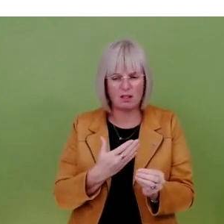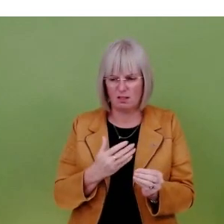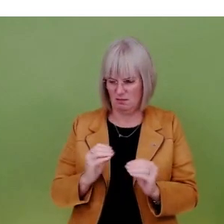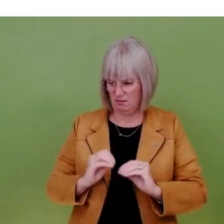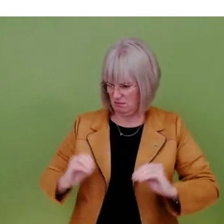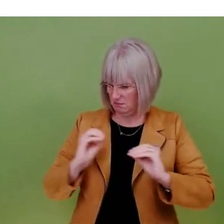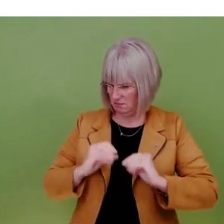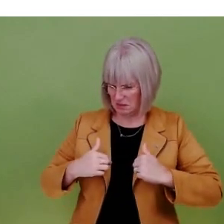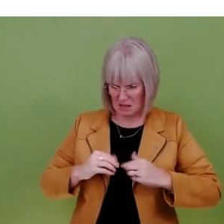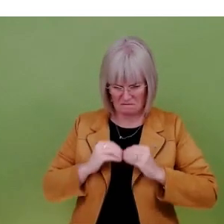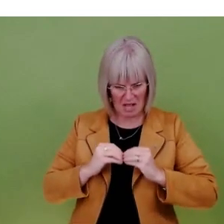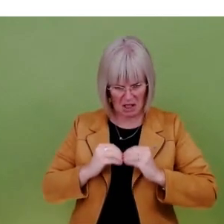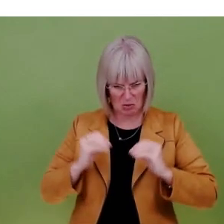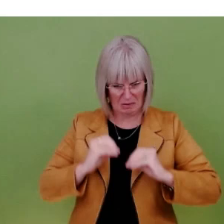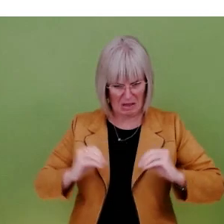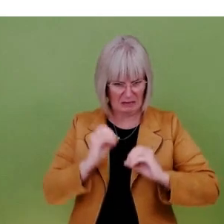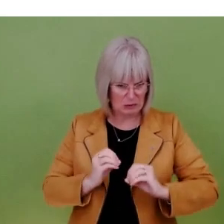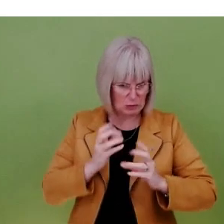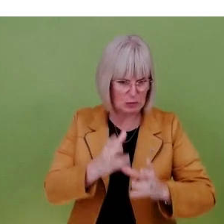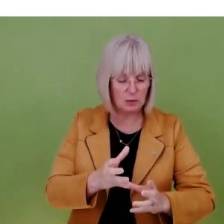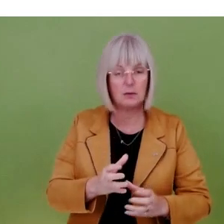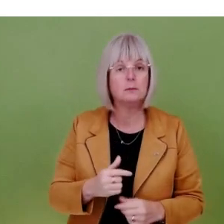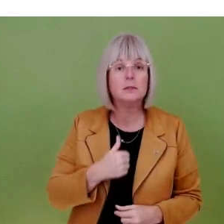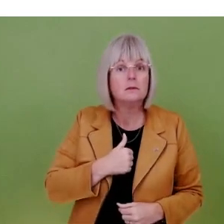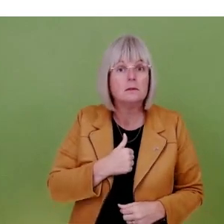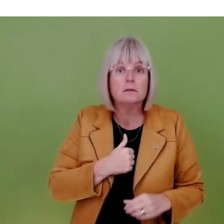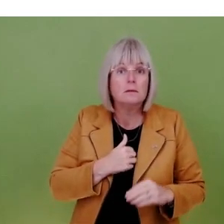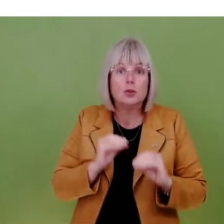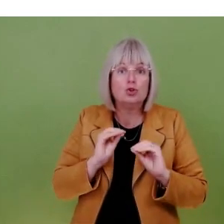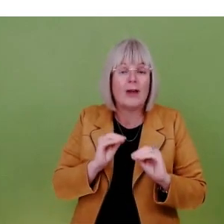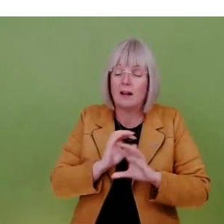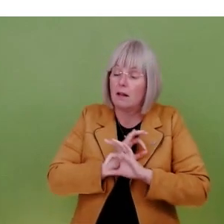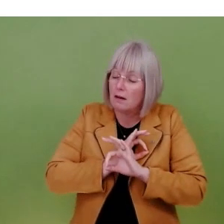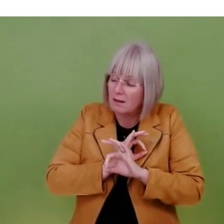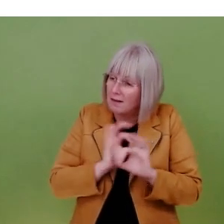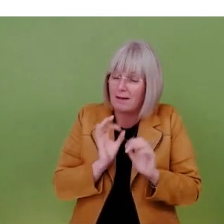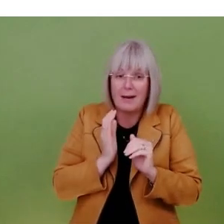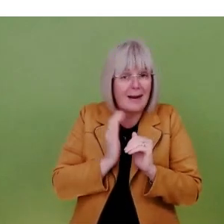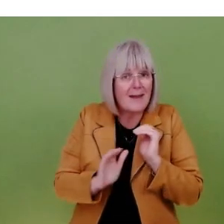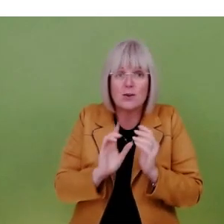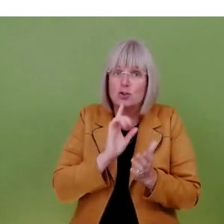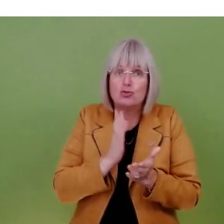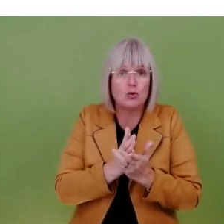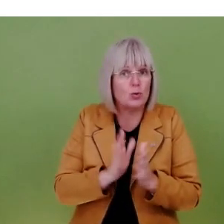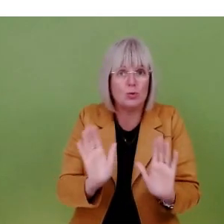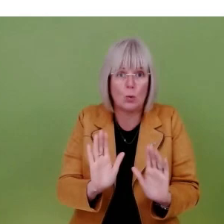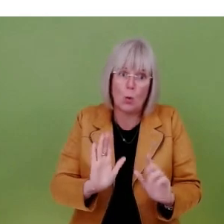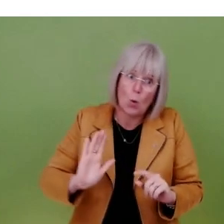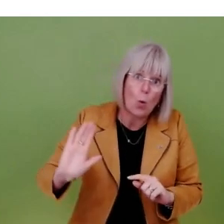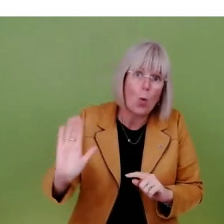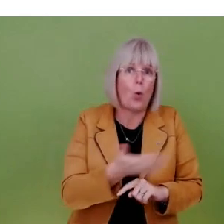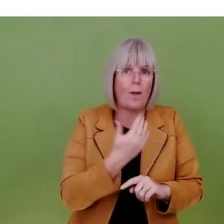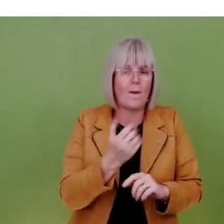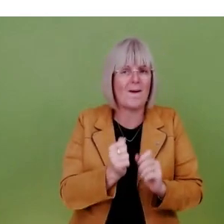never true. And everyone contributes so much richness, and we need trainings to include